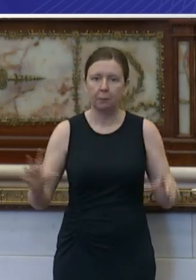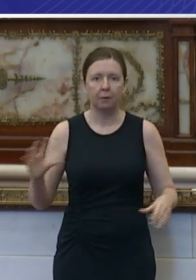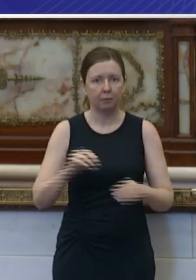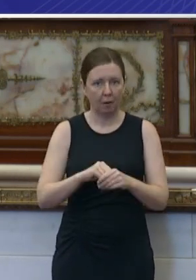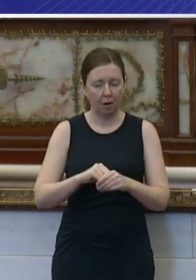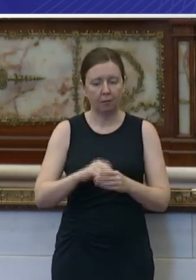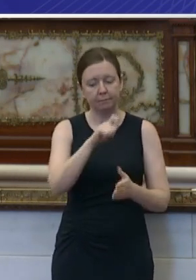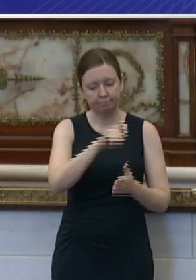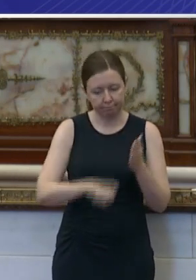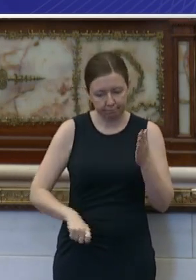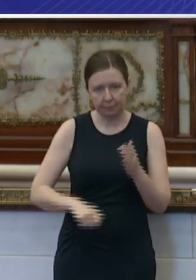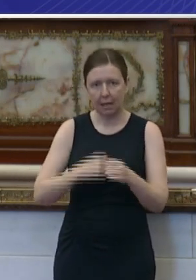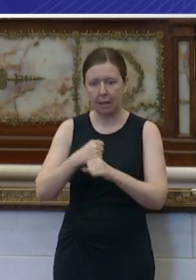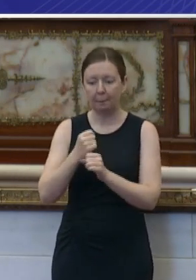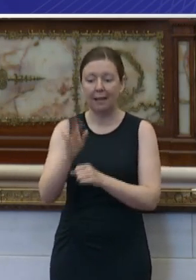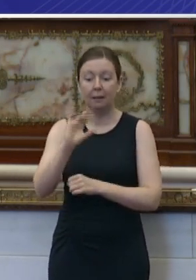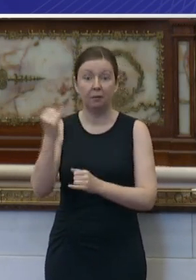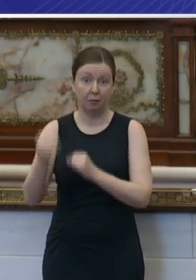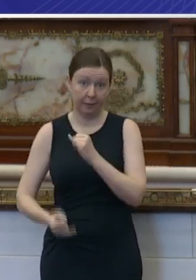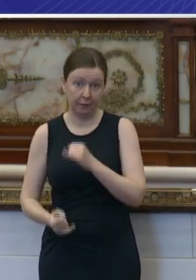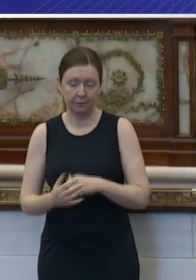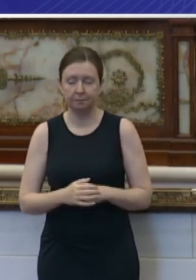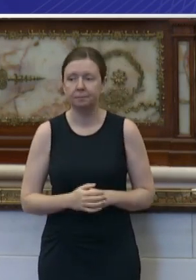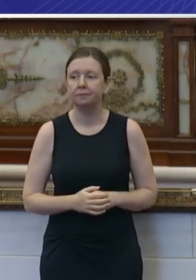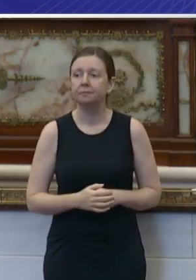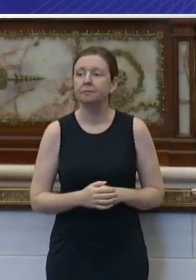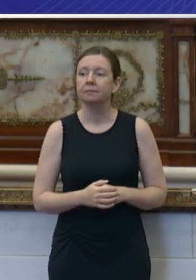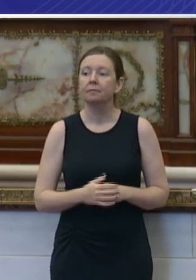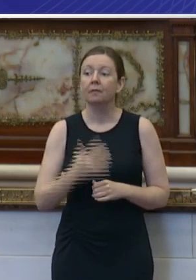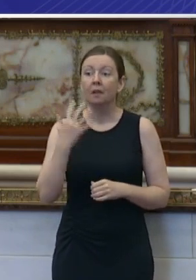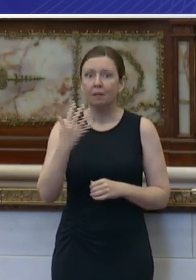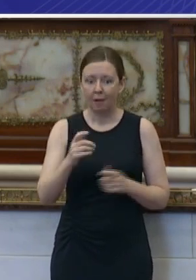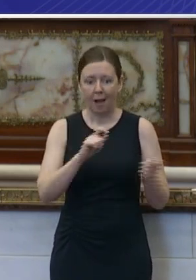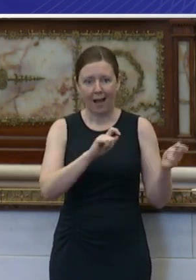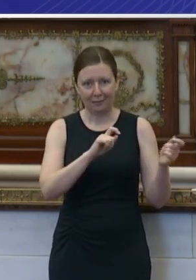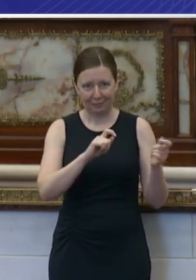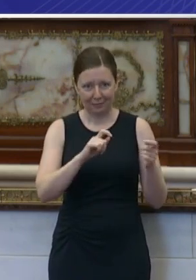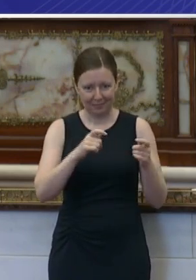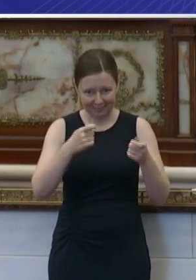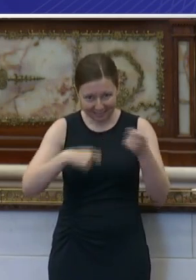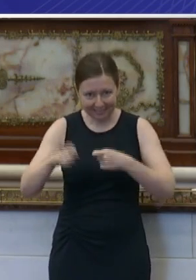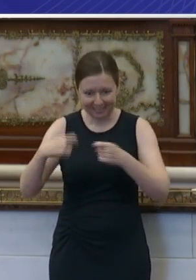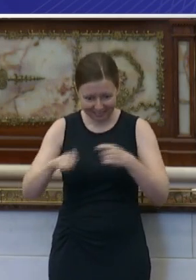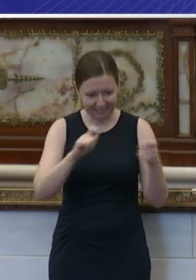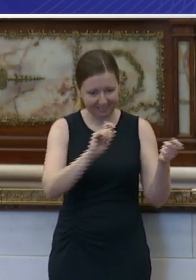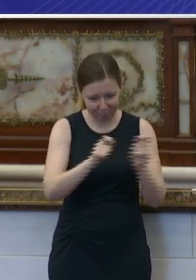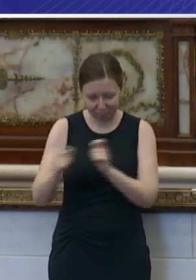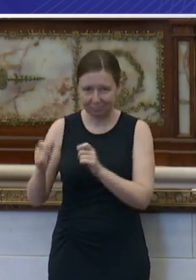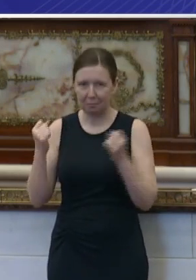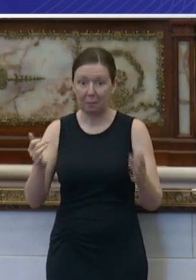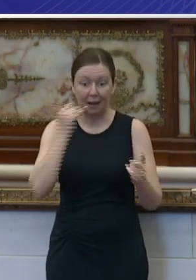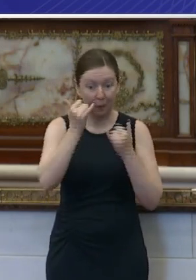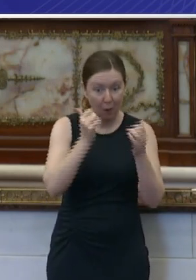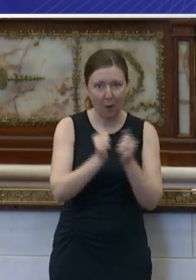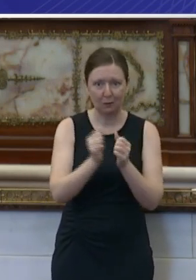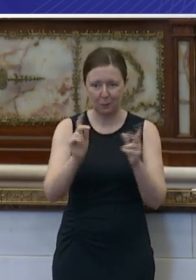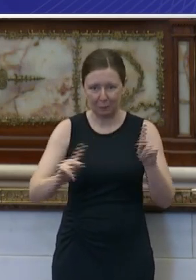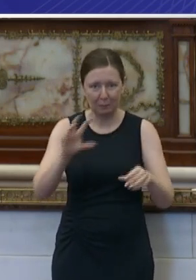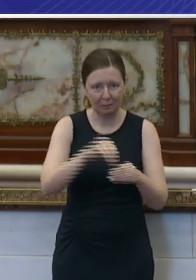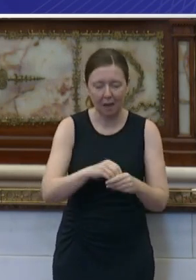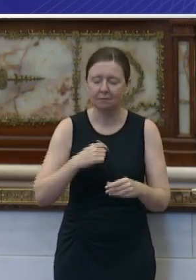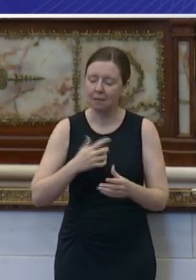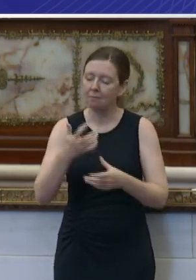in drafting and finalizing this bill. After 5 rounds of amendments and countless calls with stakeholders, I am confident that